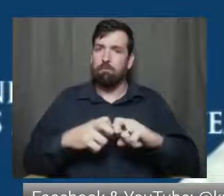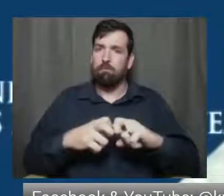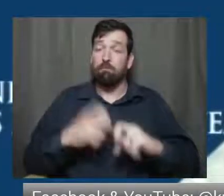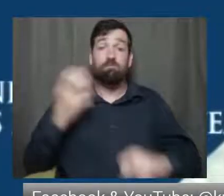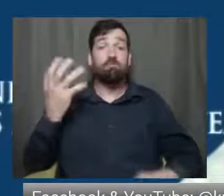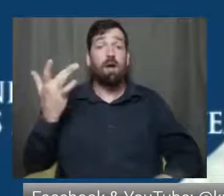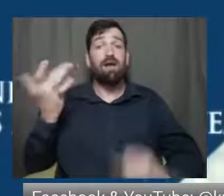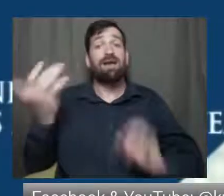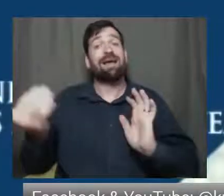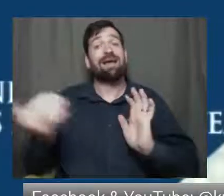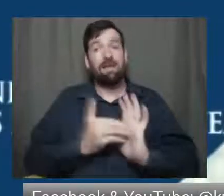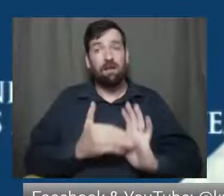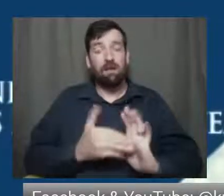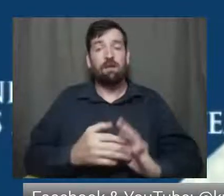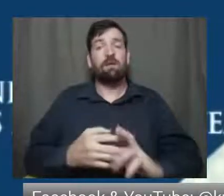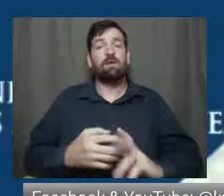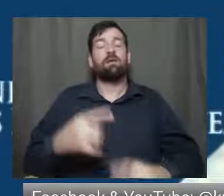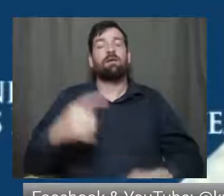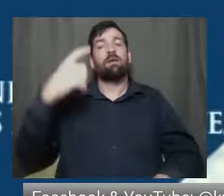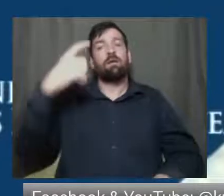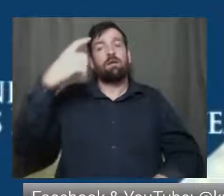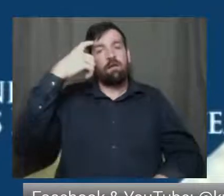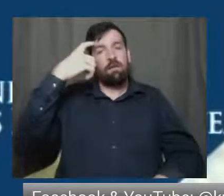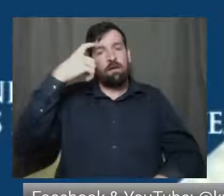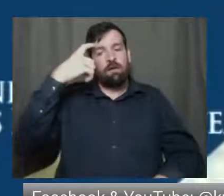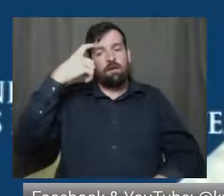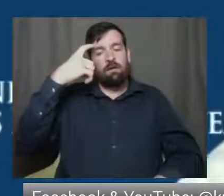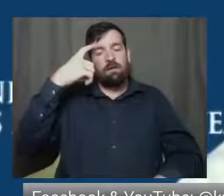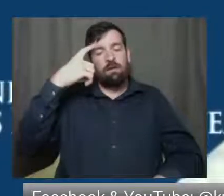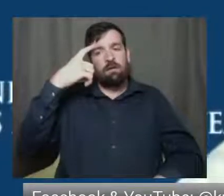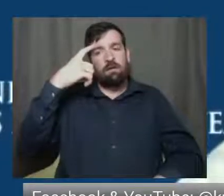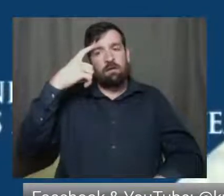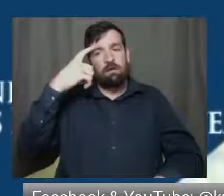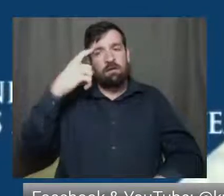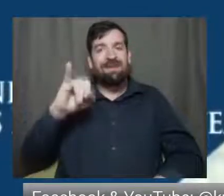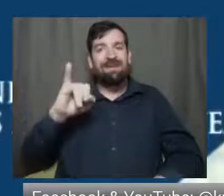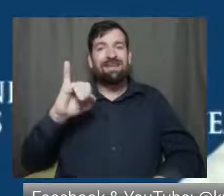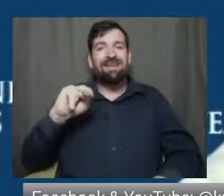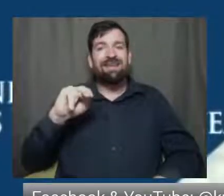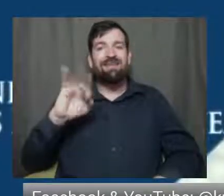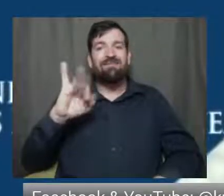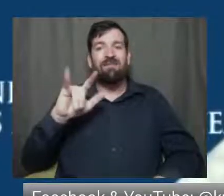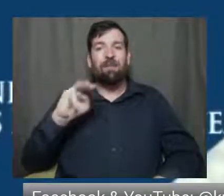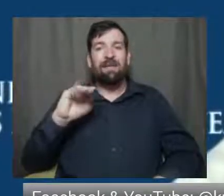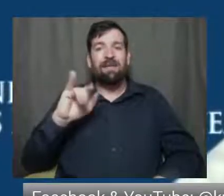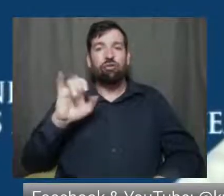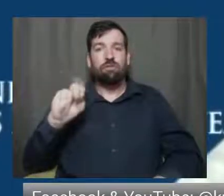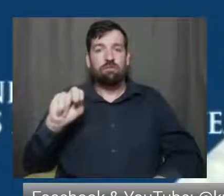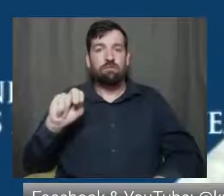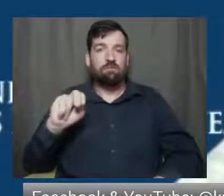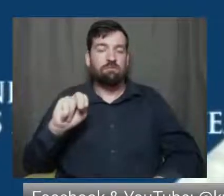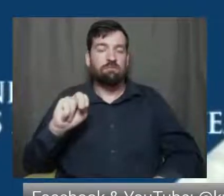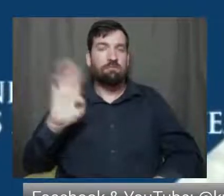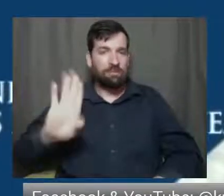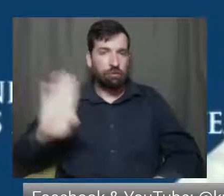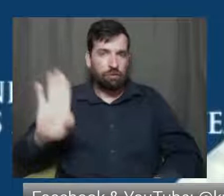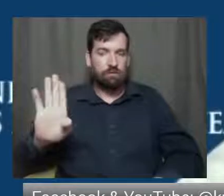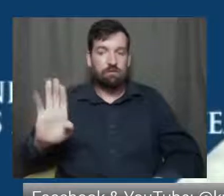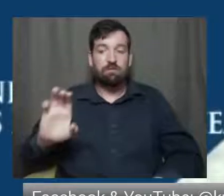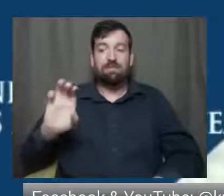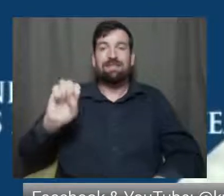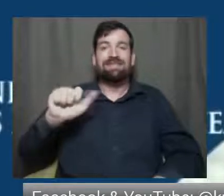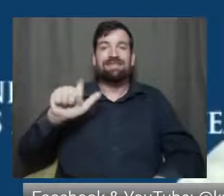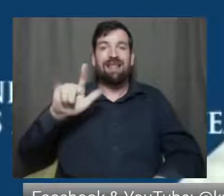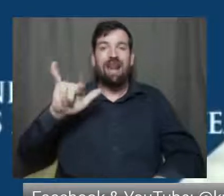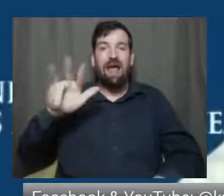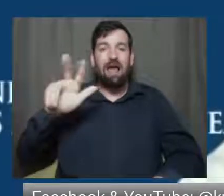again, if you think about the sources of inflammation, which is bacteria, saliva is going to be helping